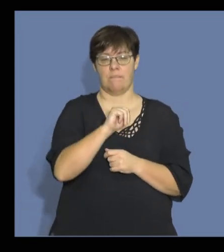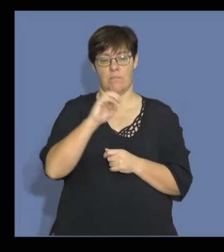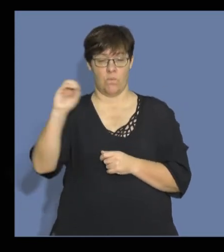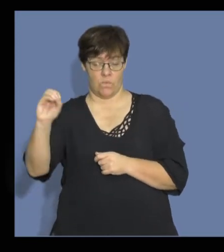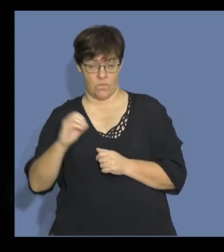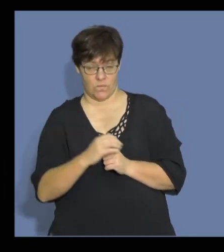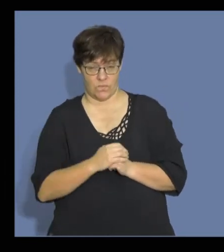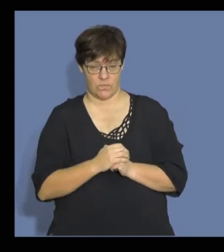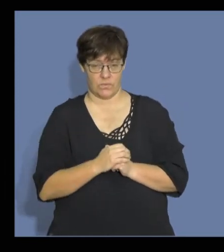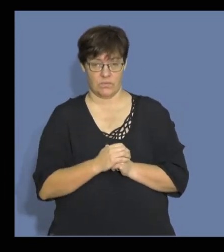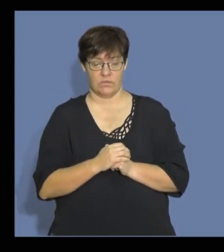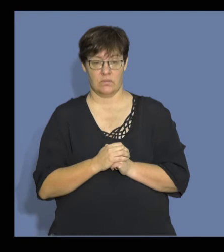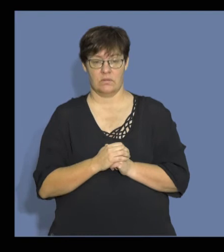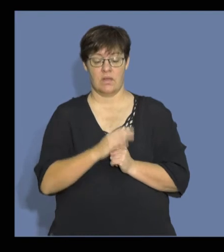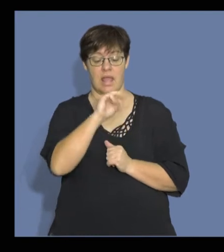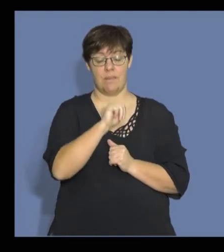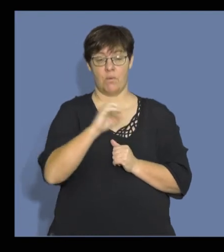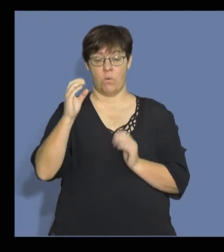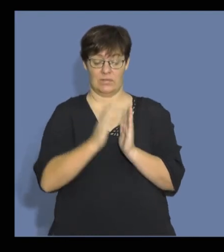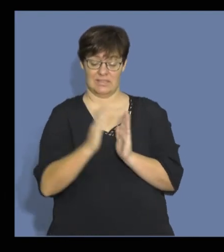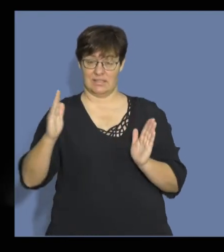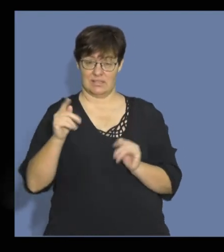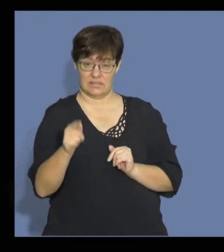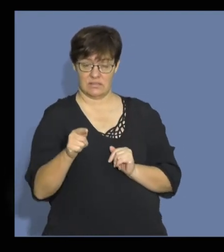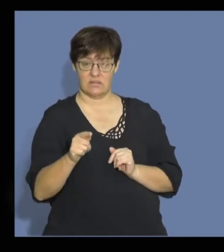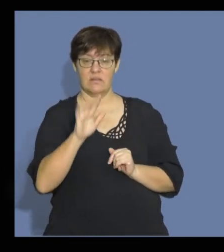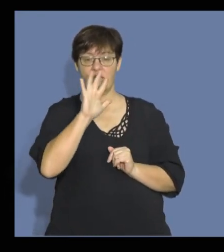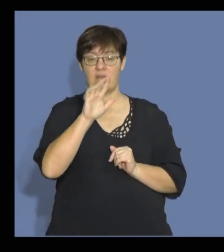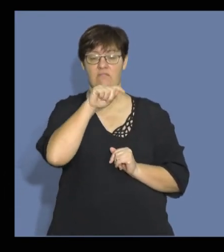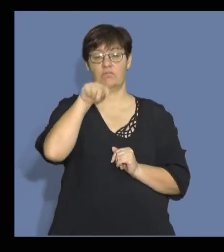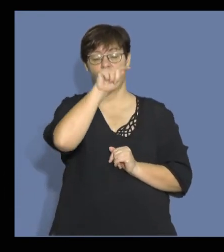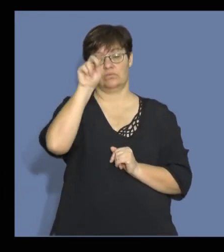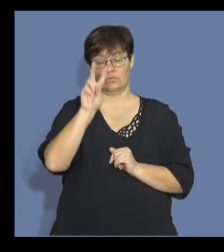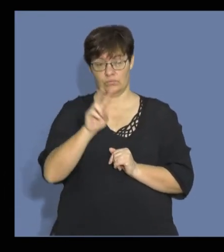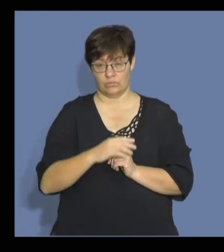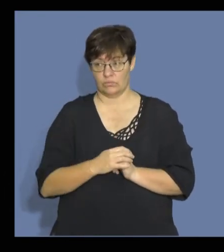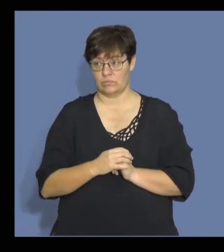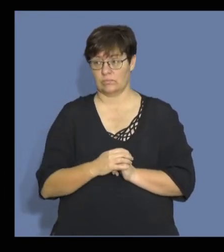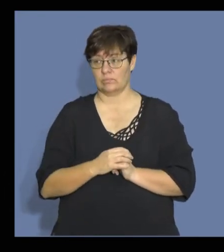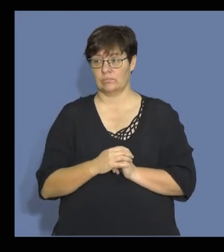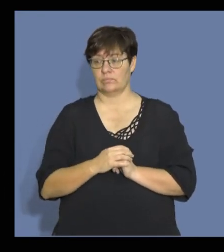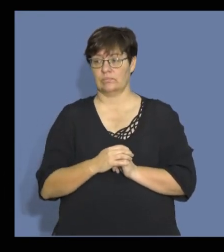MO. And the distance of MO is 5 root 2.